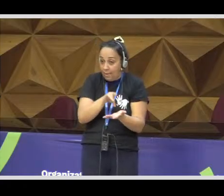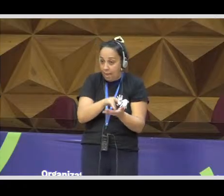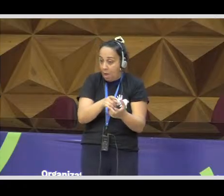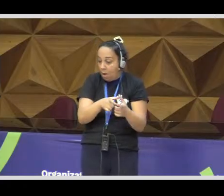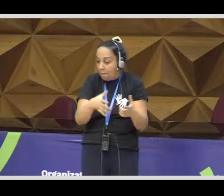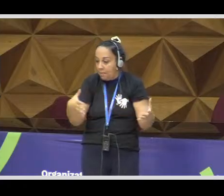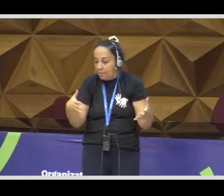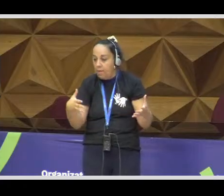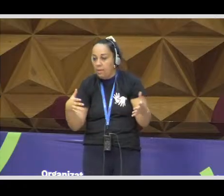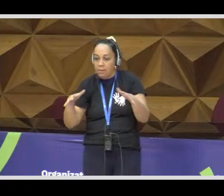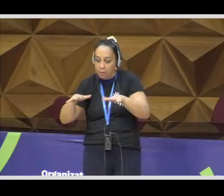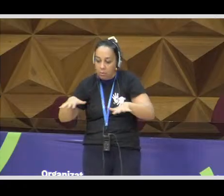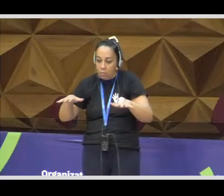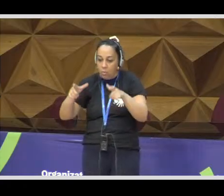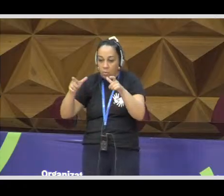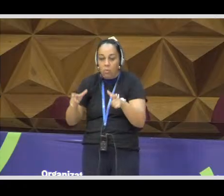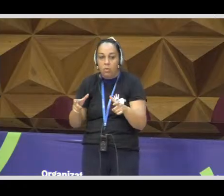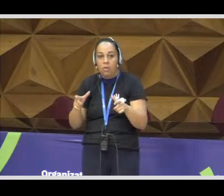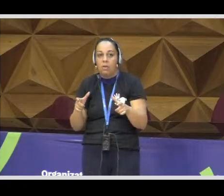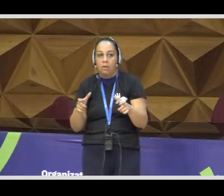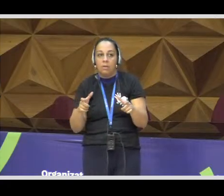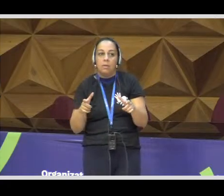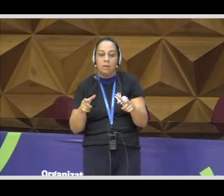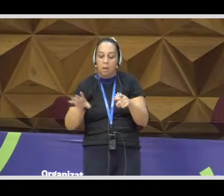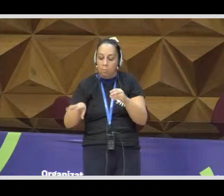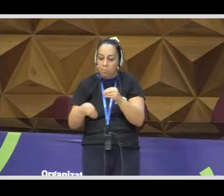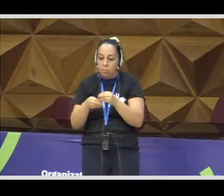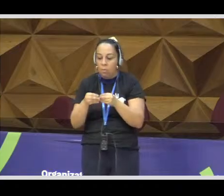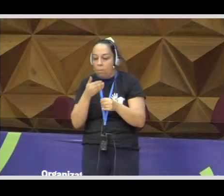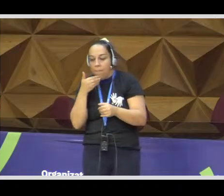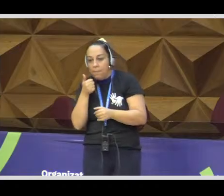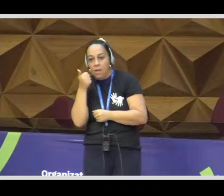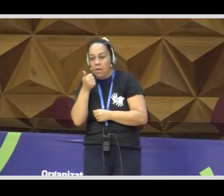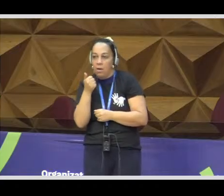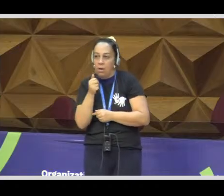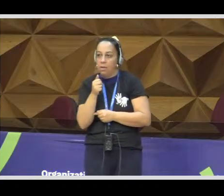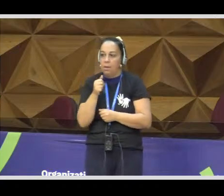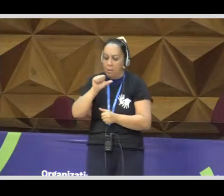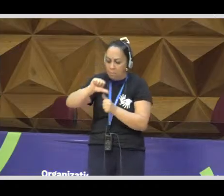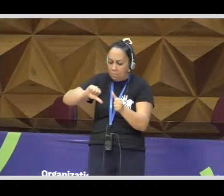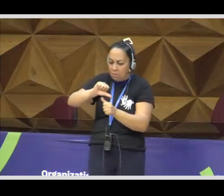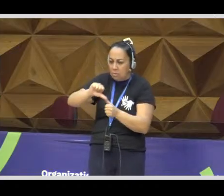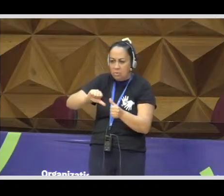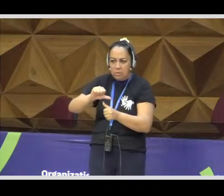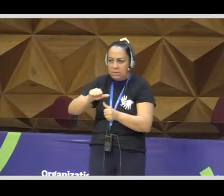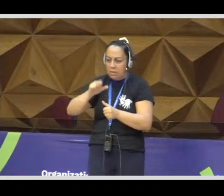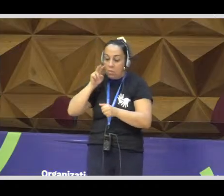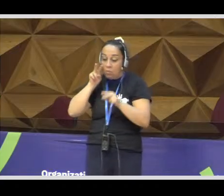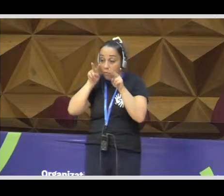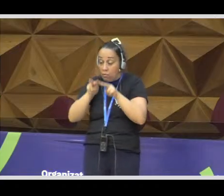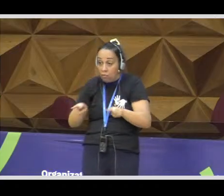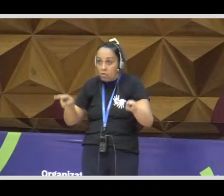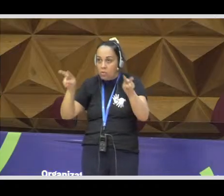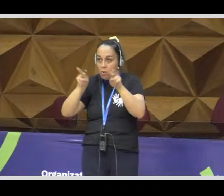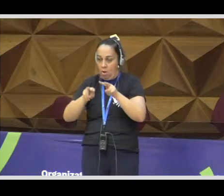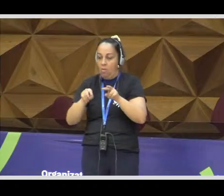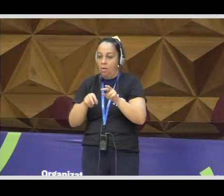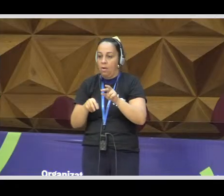I'm on my economy plane seat and I change the whole view of what I can see with my headset so that I'm in outer